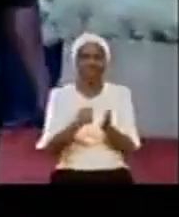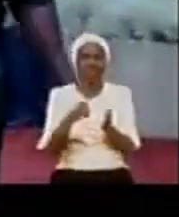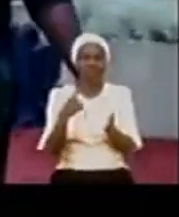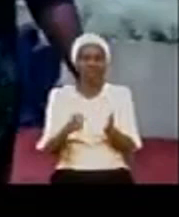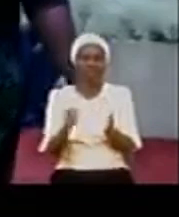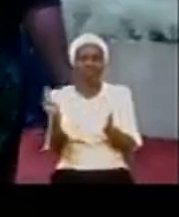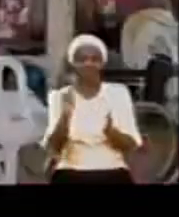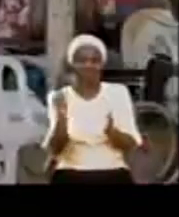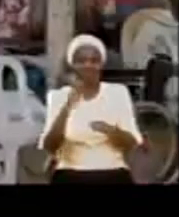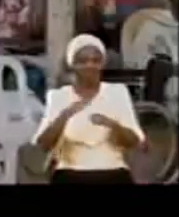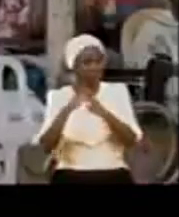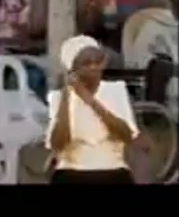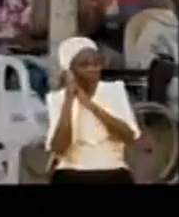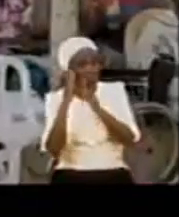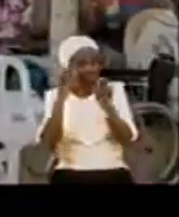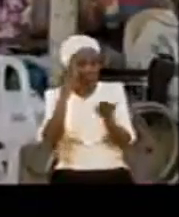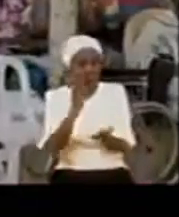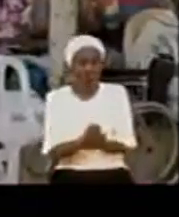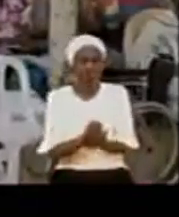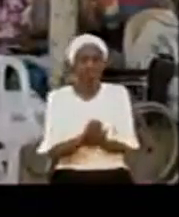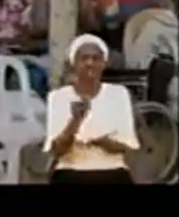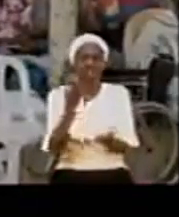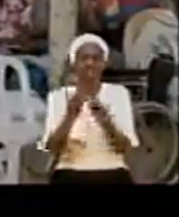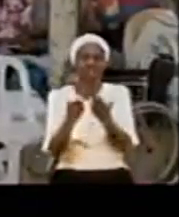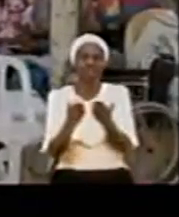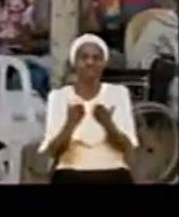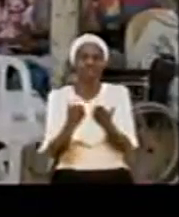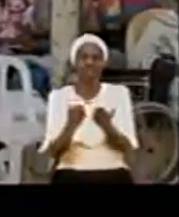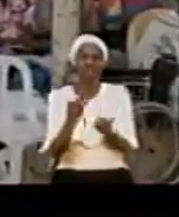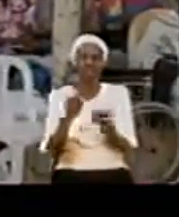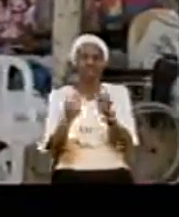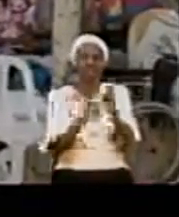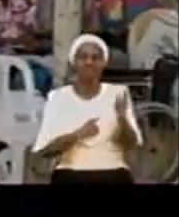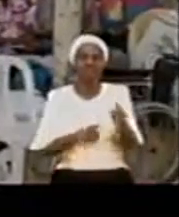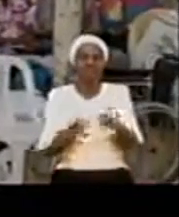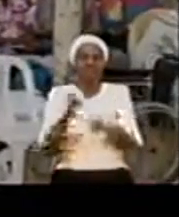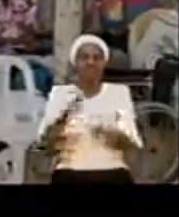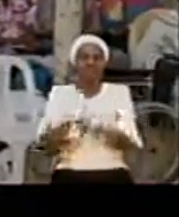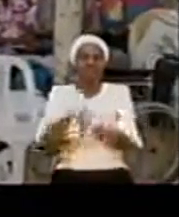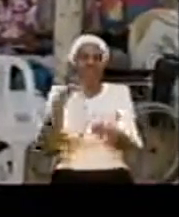Lord in Jesus' name. Amen.